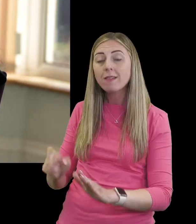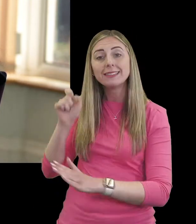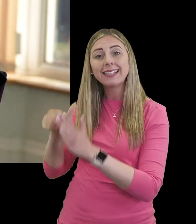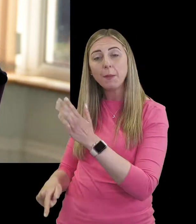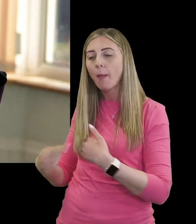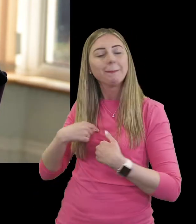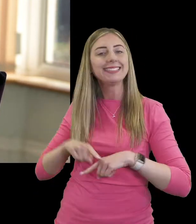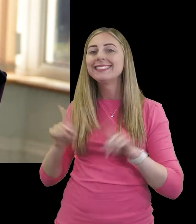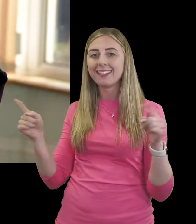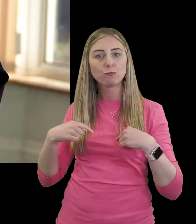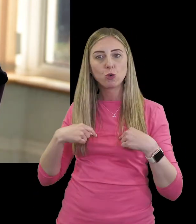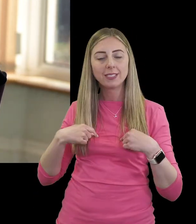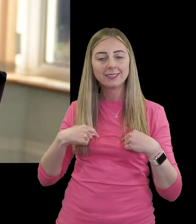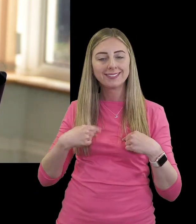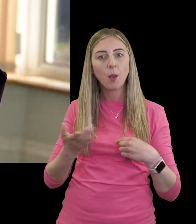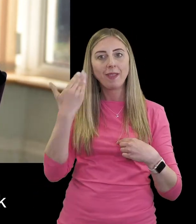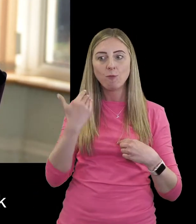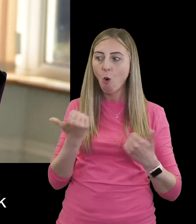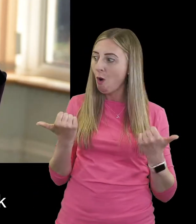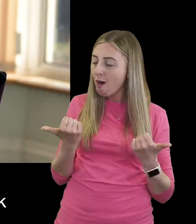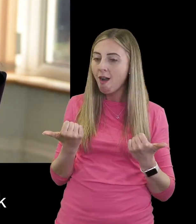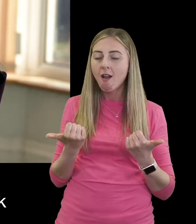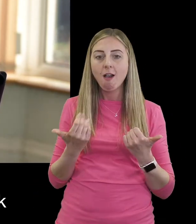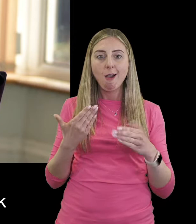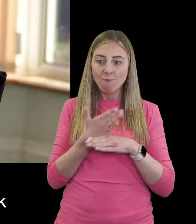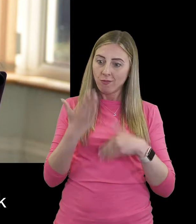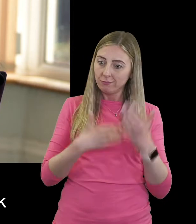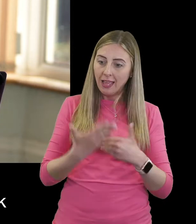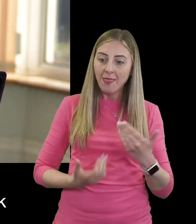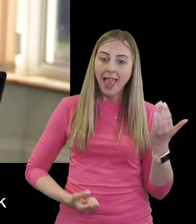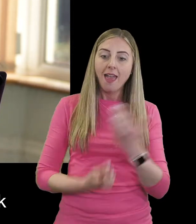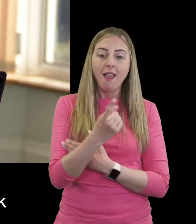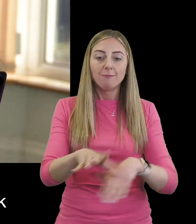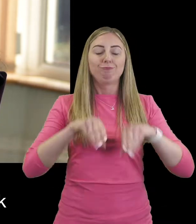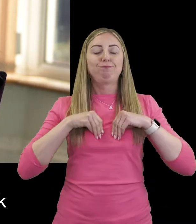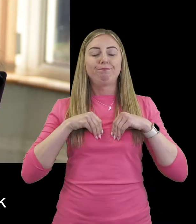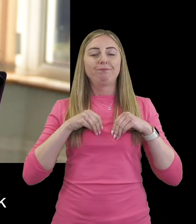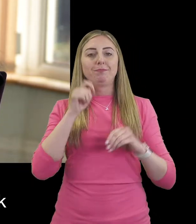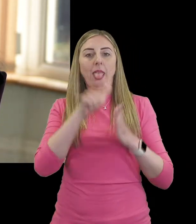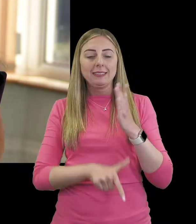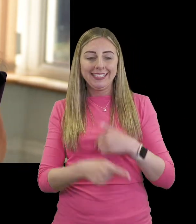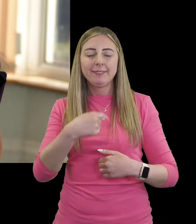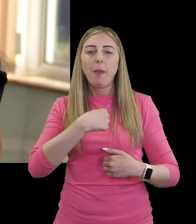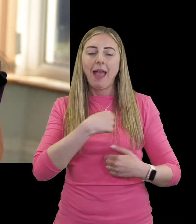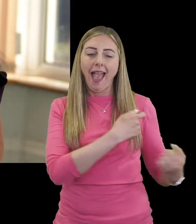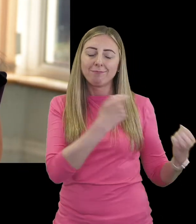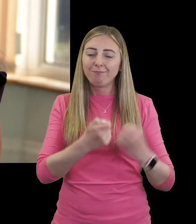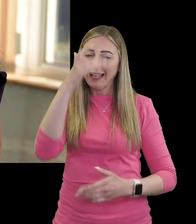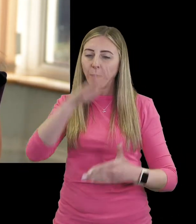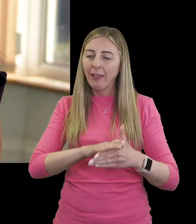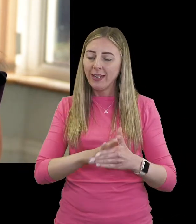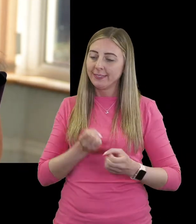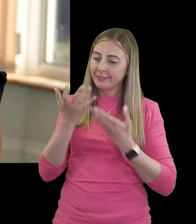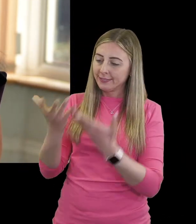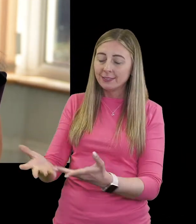I wasn't. I was high functioning, and so I bring that personal experience into my work, and the personal experience